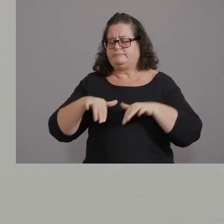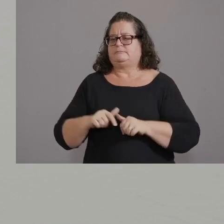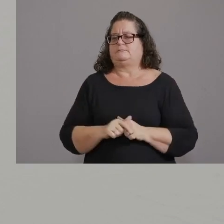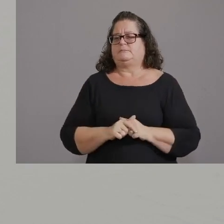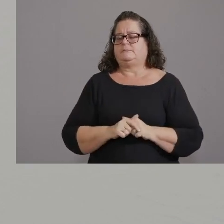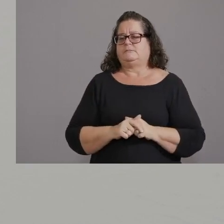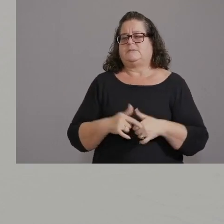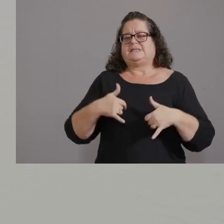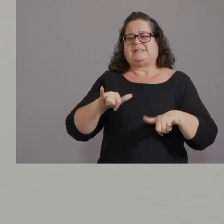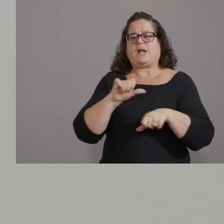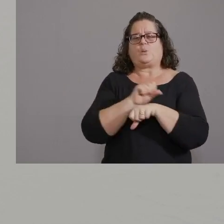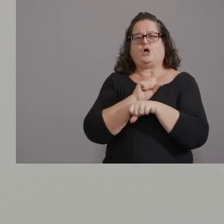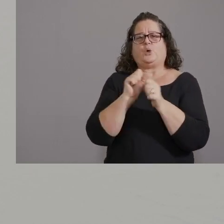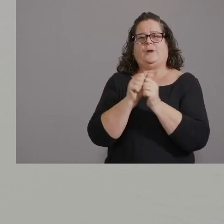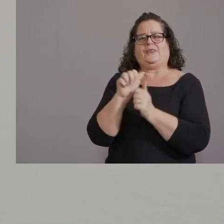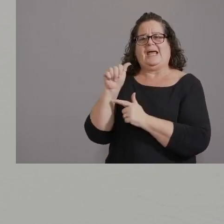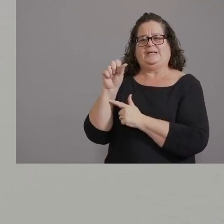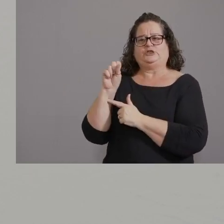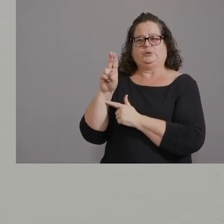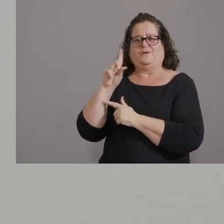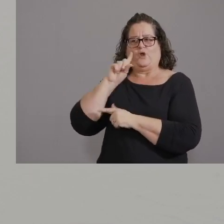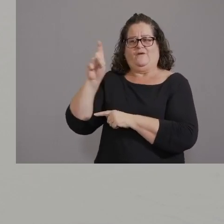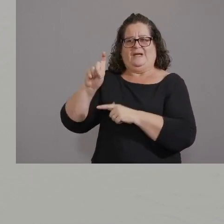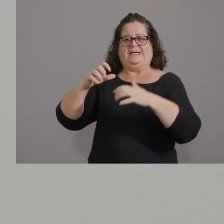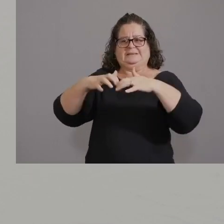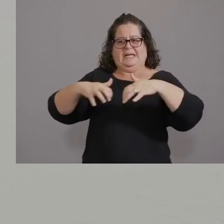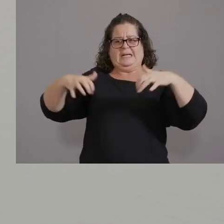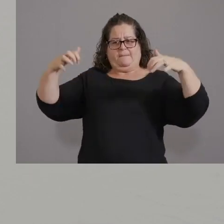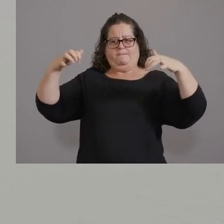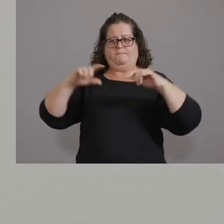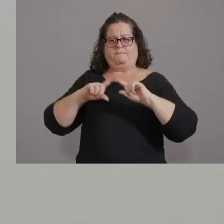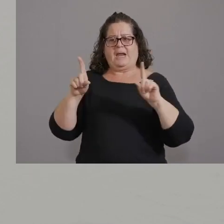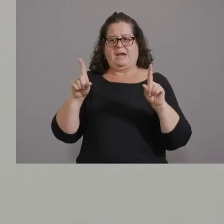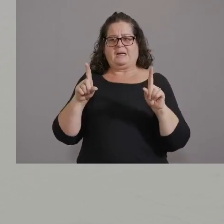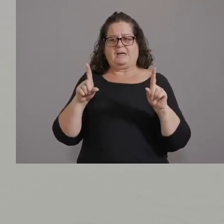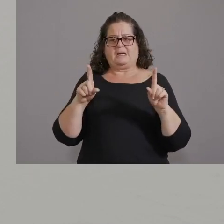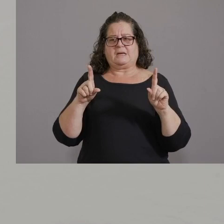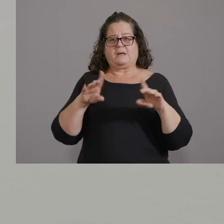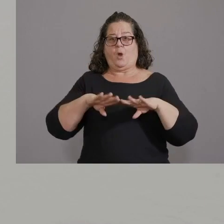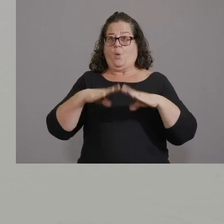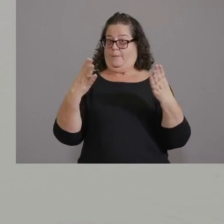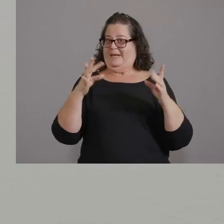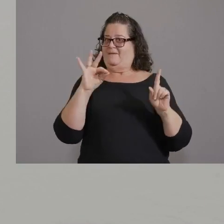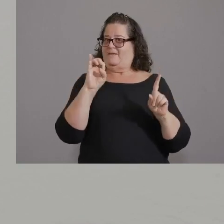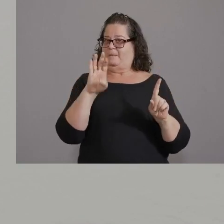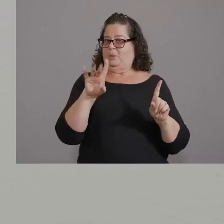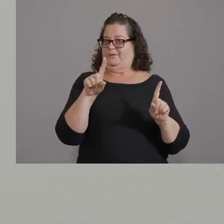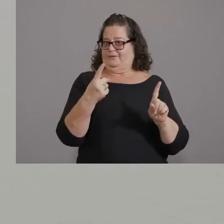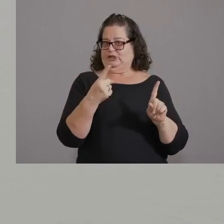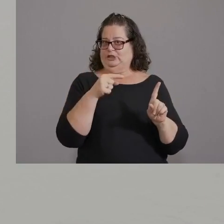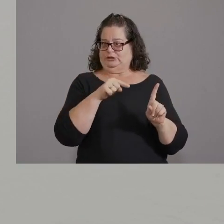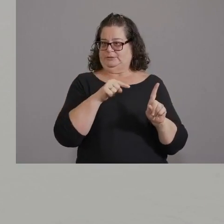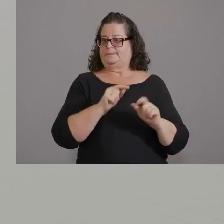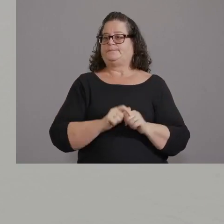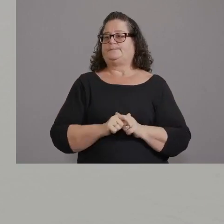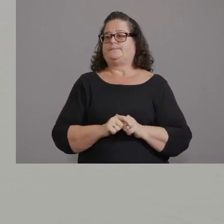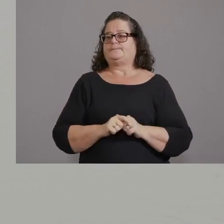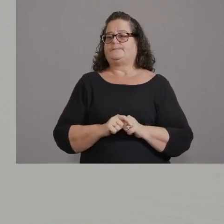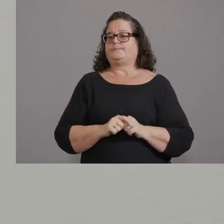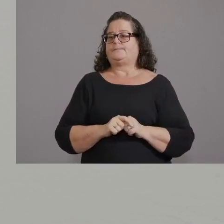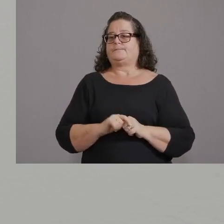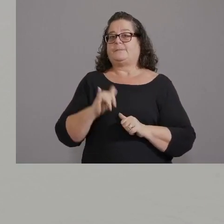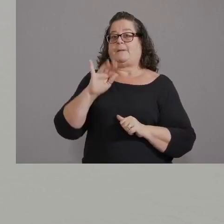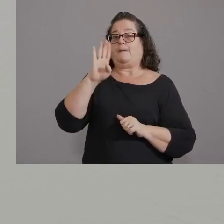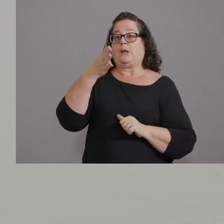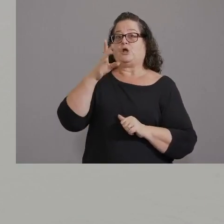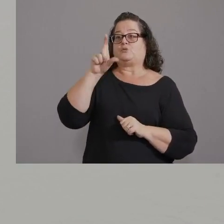site will look like when it stands up on February 1st. We also are partnering with Blue Cross Blue Shield out at State Farm Stadium, who is arranging